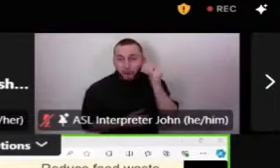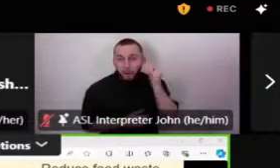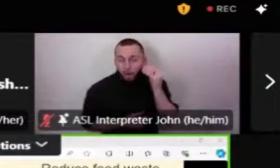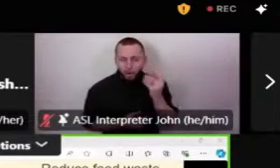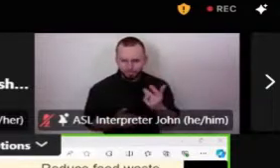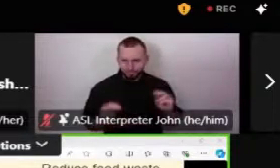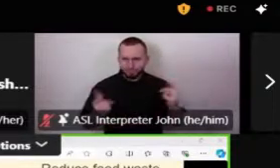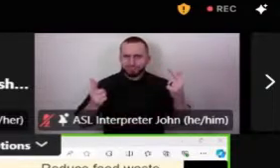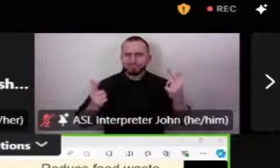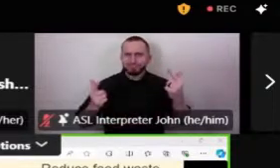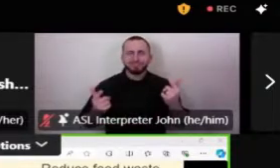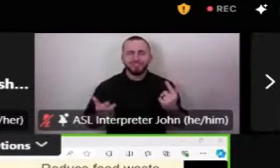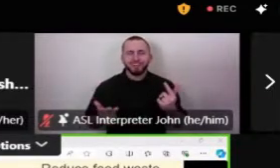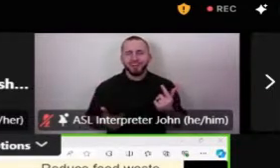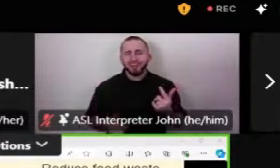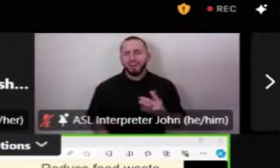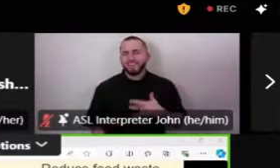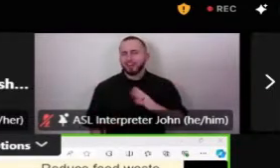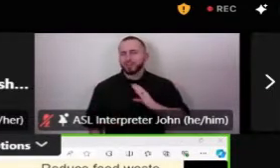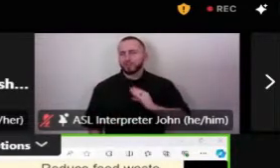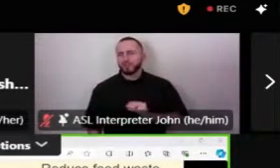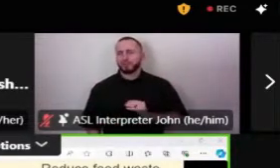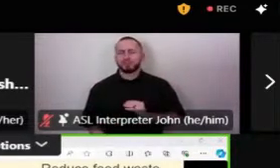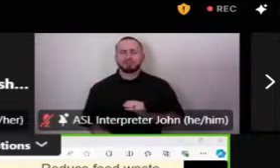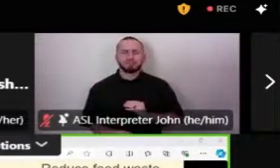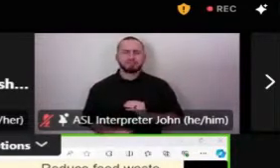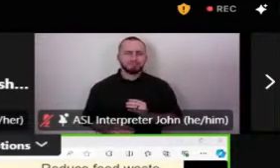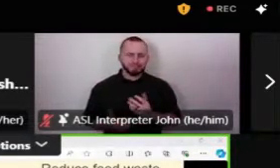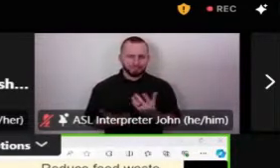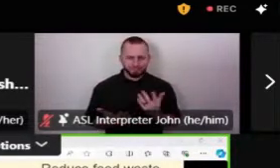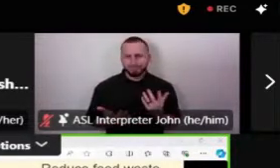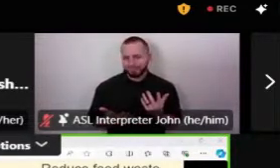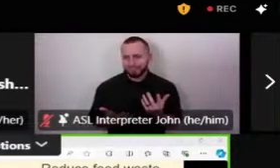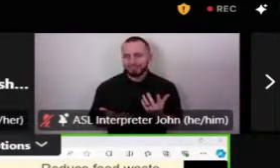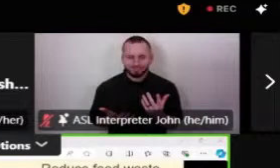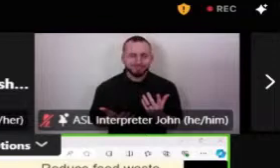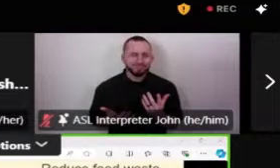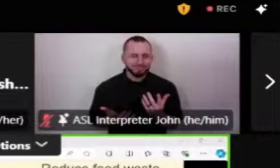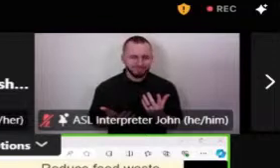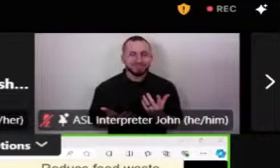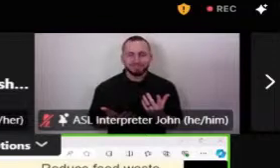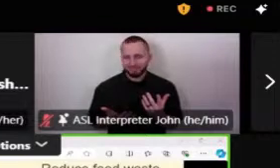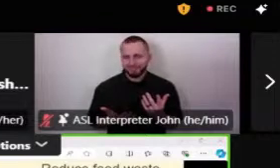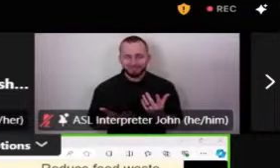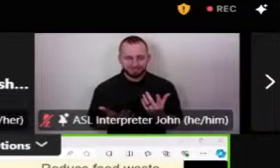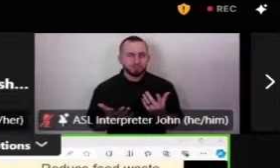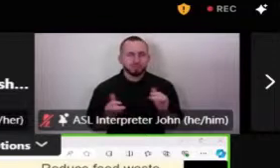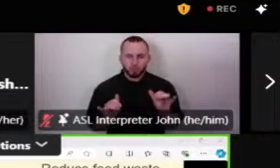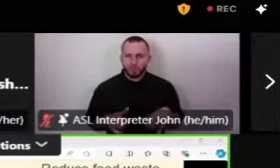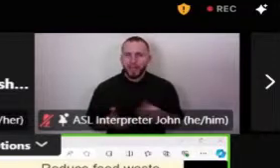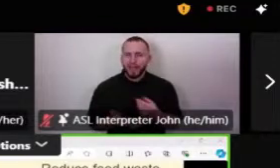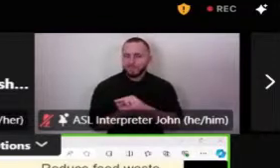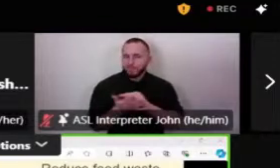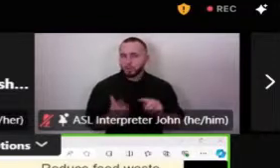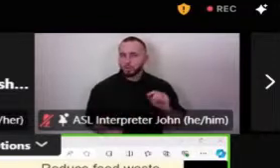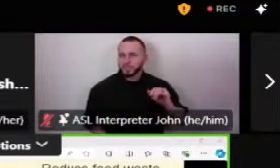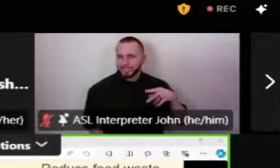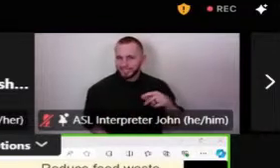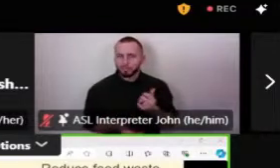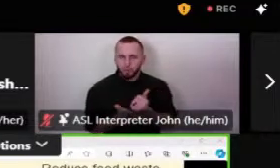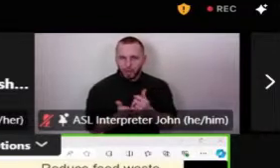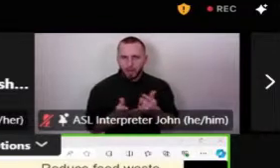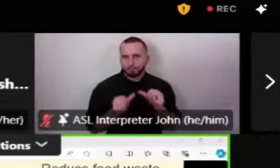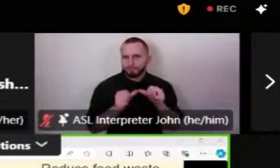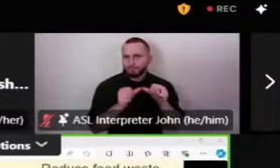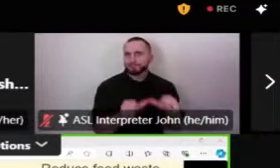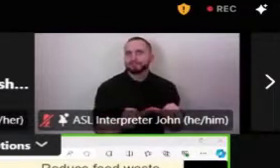actually, last as long as you are hoping that it will, and you take it out of the fridge. So these are a few of our tips to